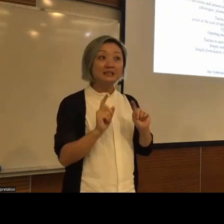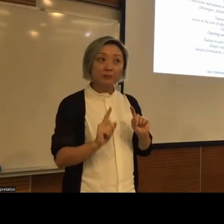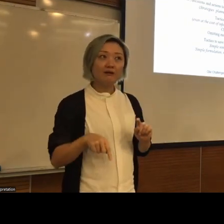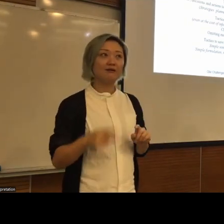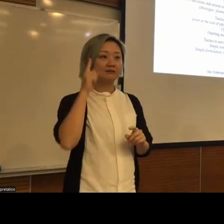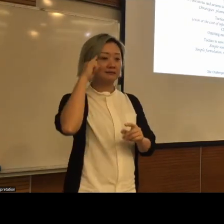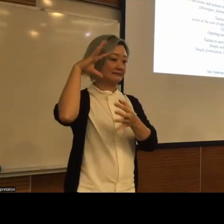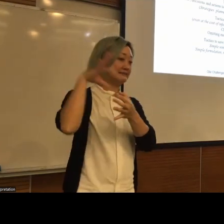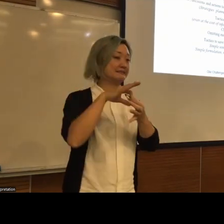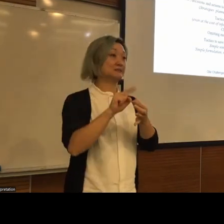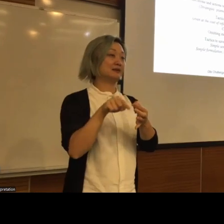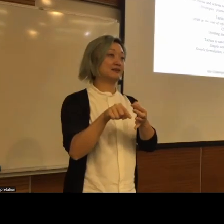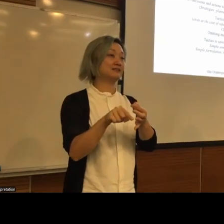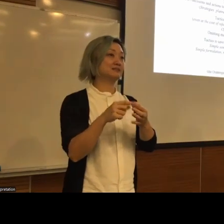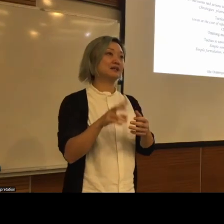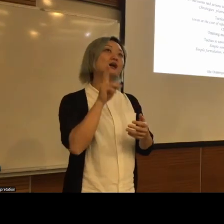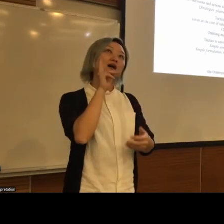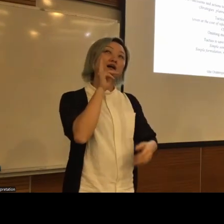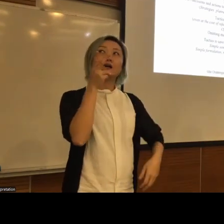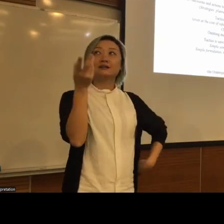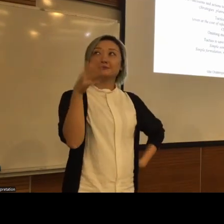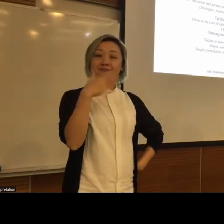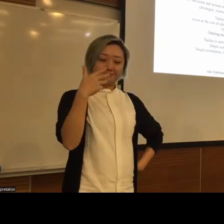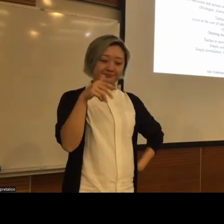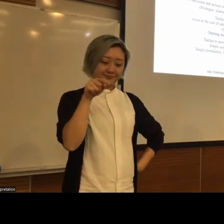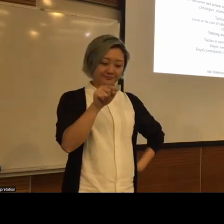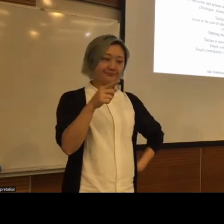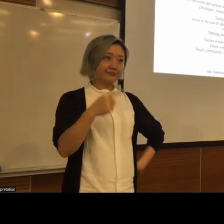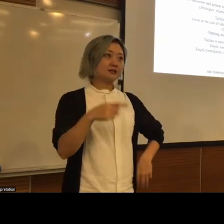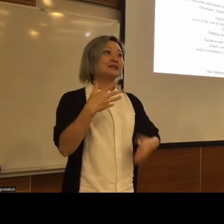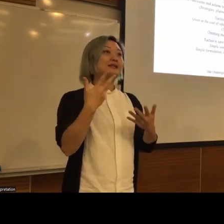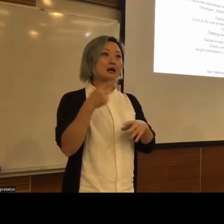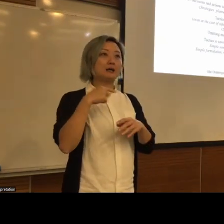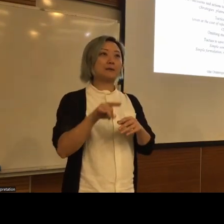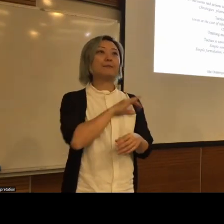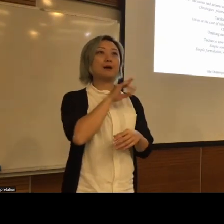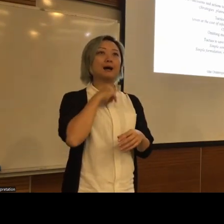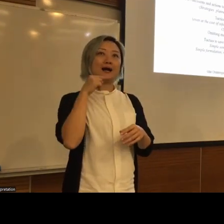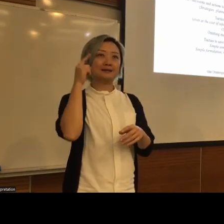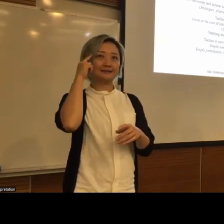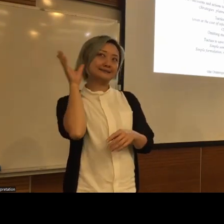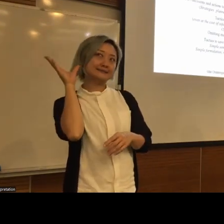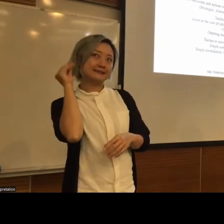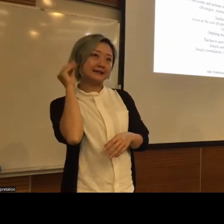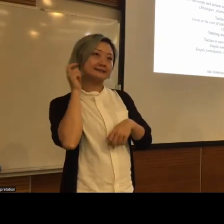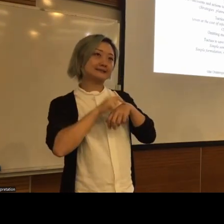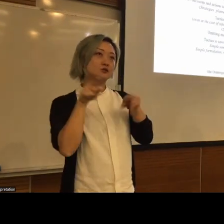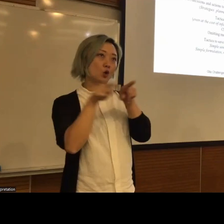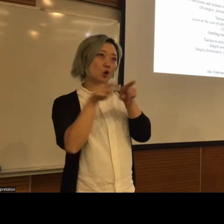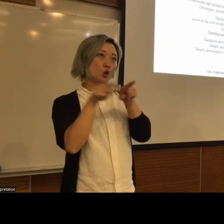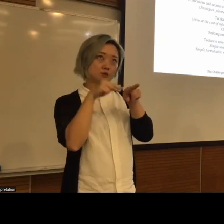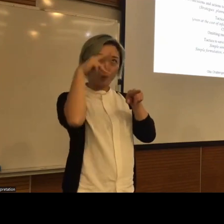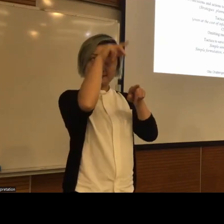irrelevant issue to this is whether it is a direct and memory-based search in the mental lexicon